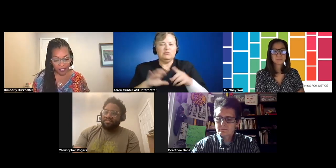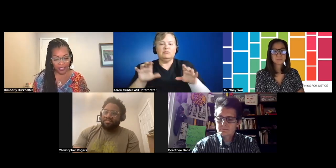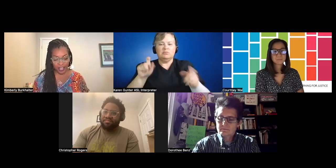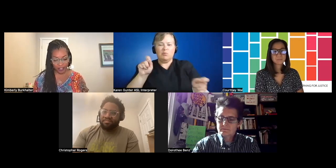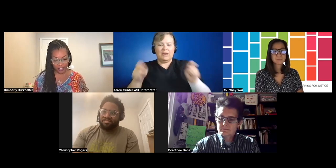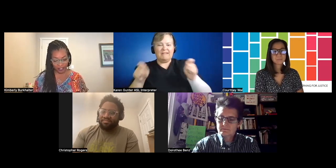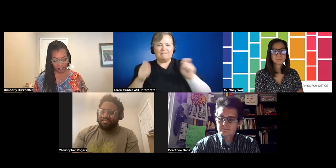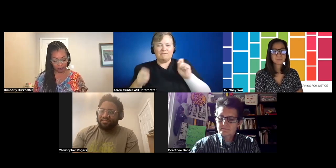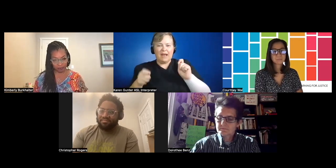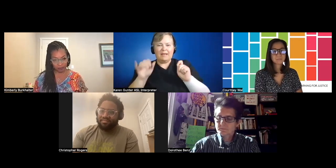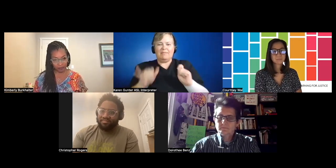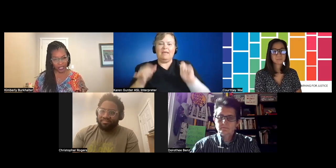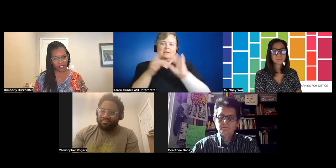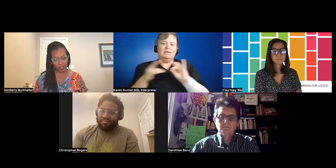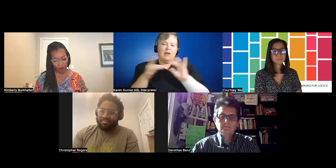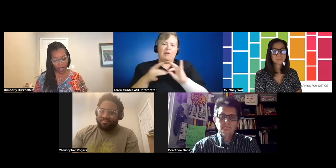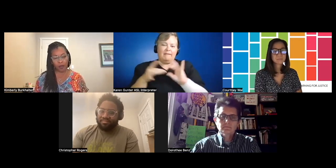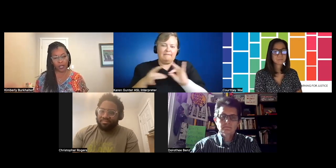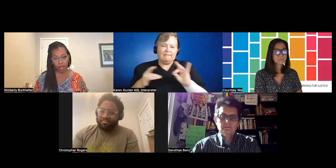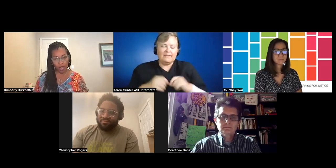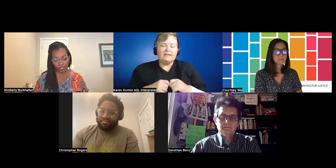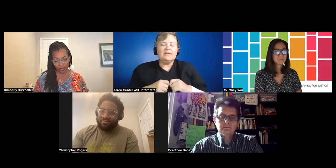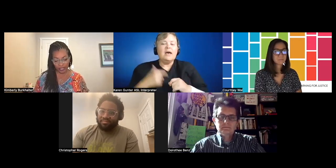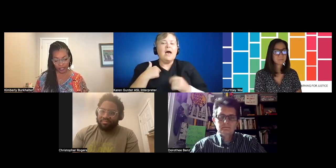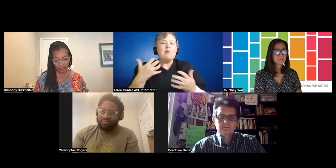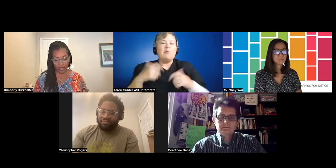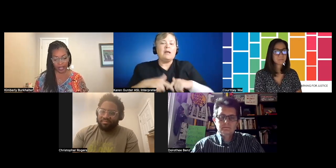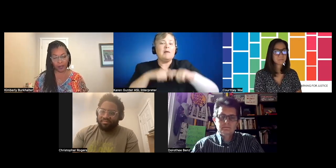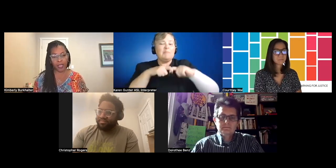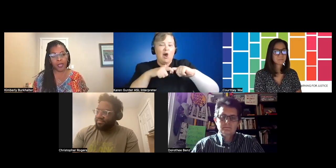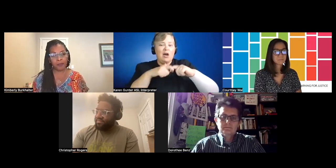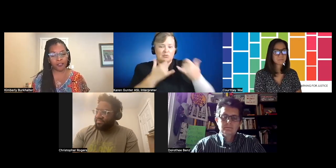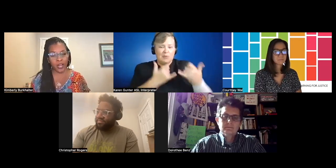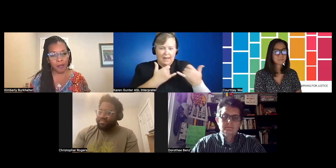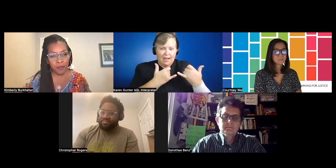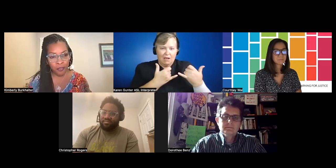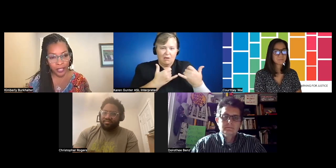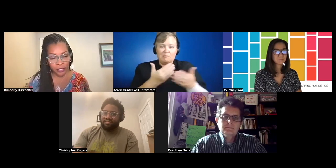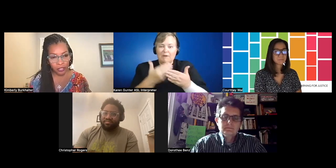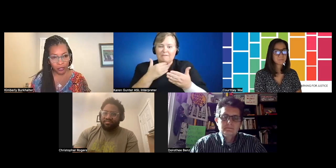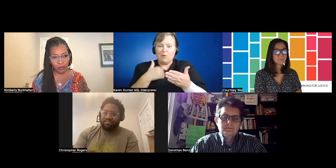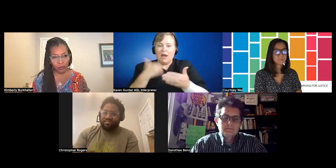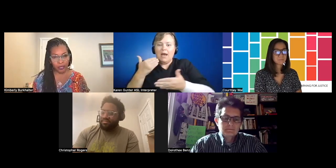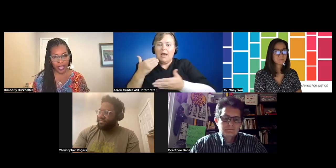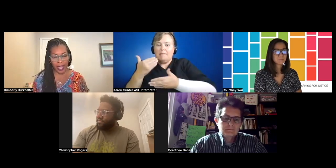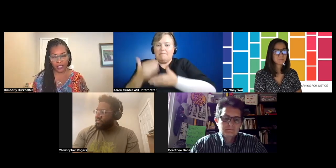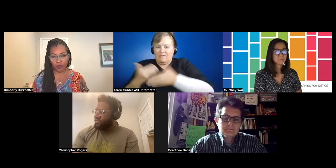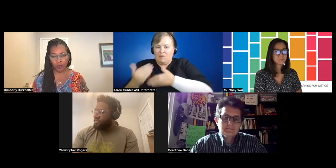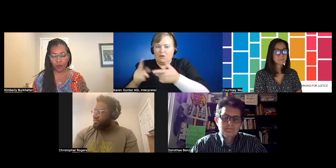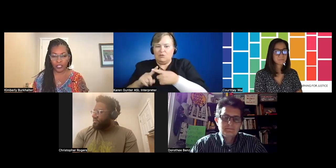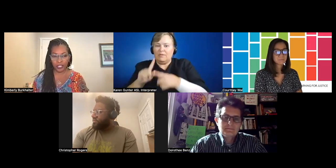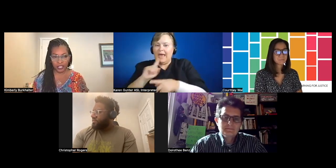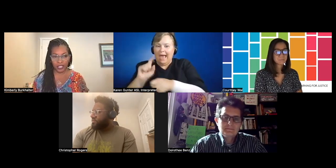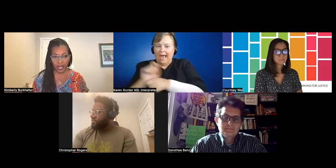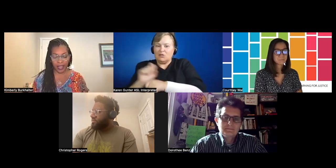reframe the narrative. And so I want to pause right here. And before I move into the